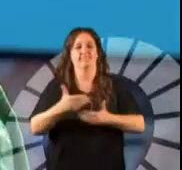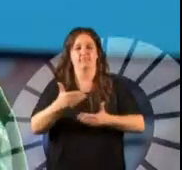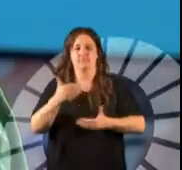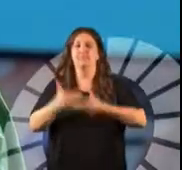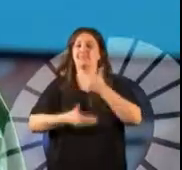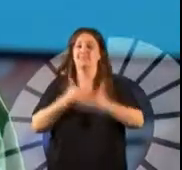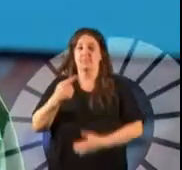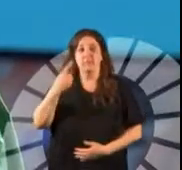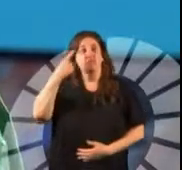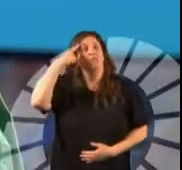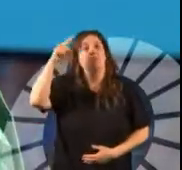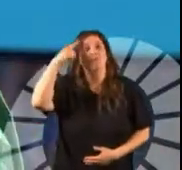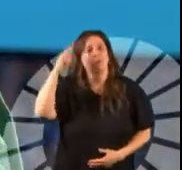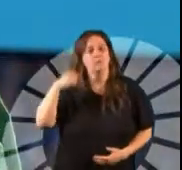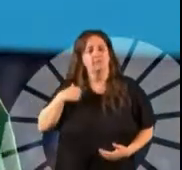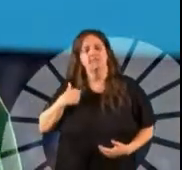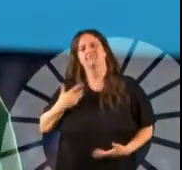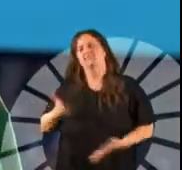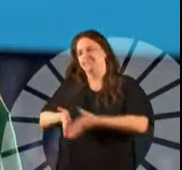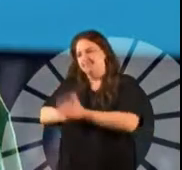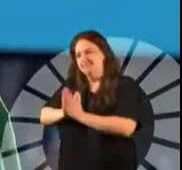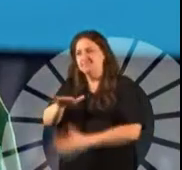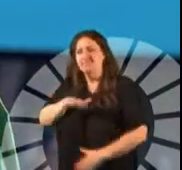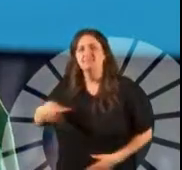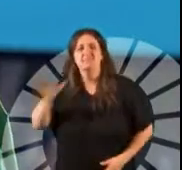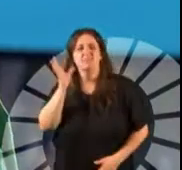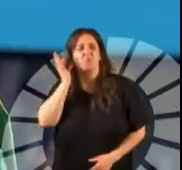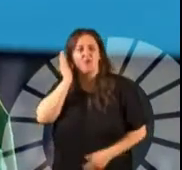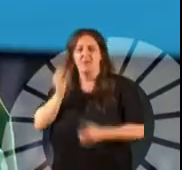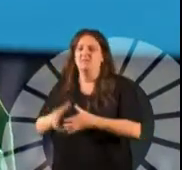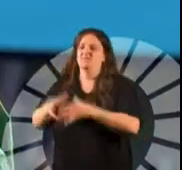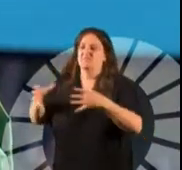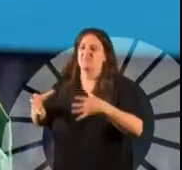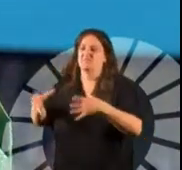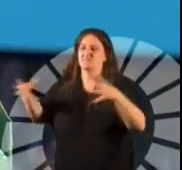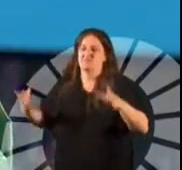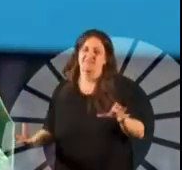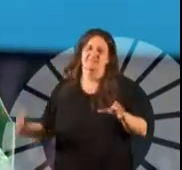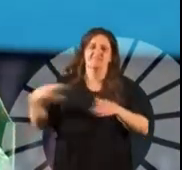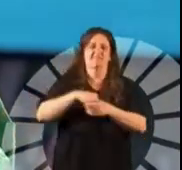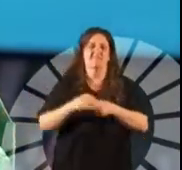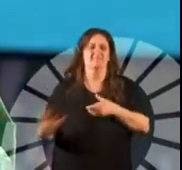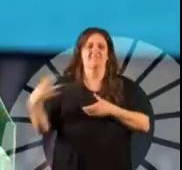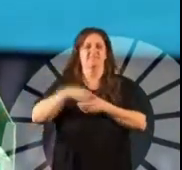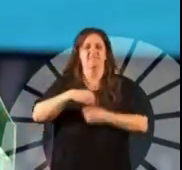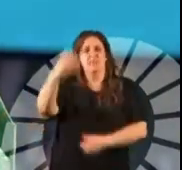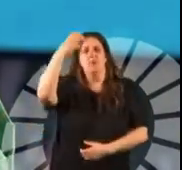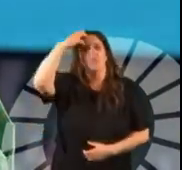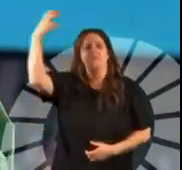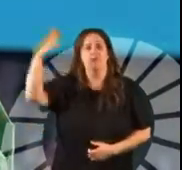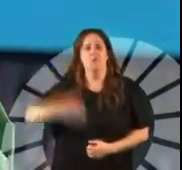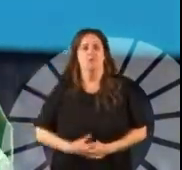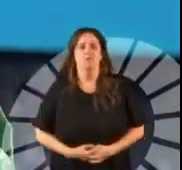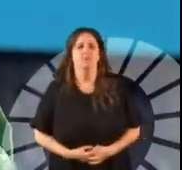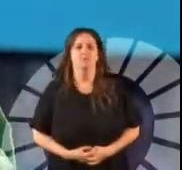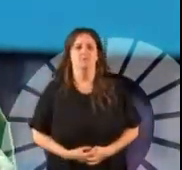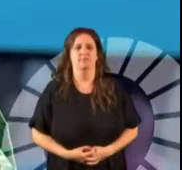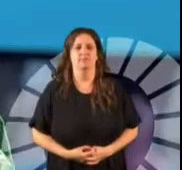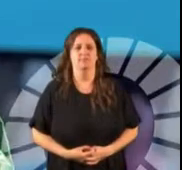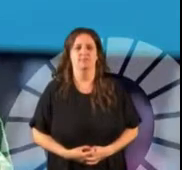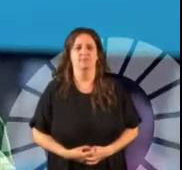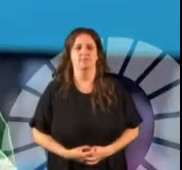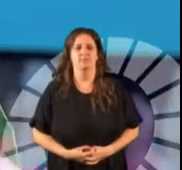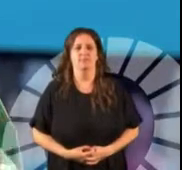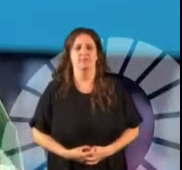governments who are here today and at home who will tell you about what they are going to do. I don't want to steal